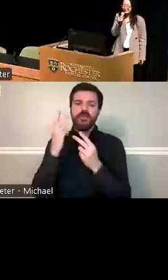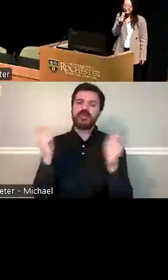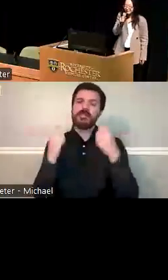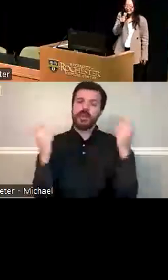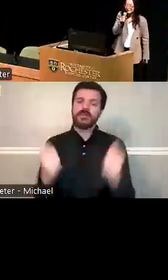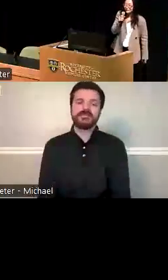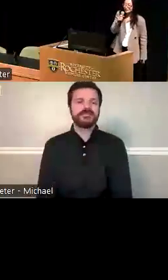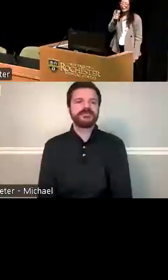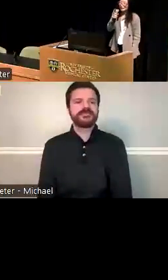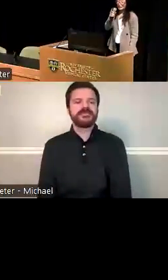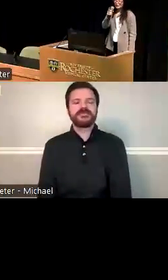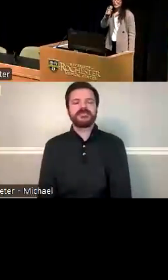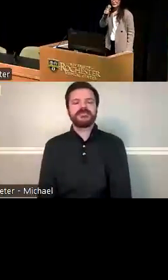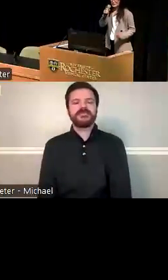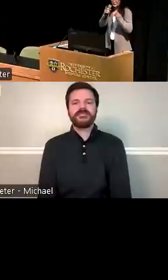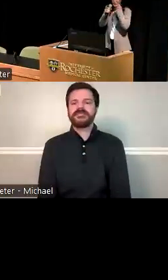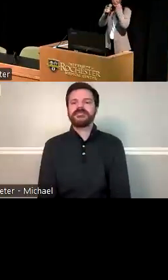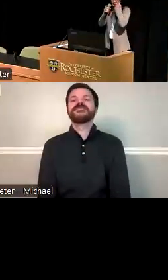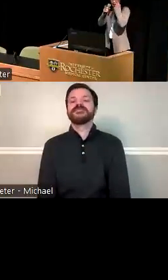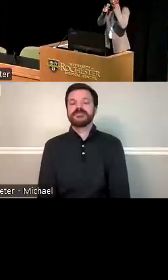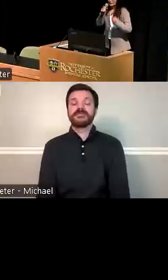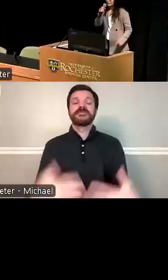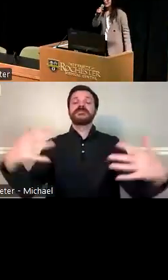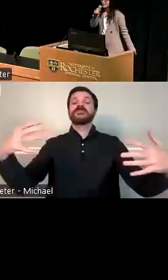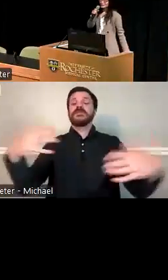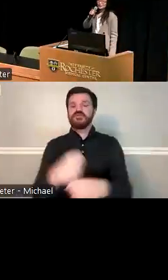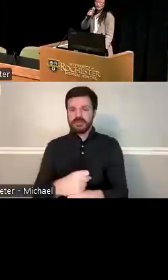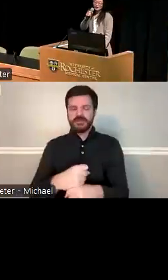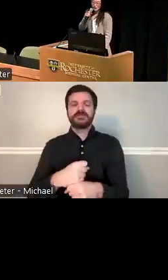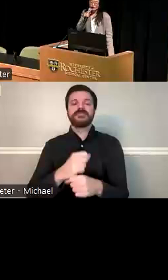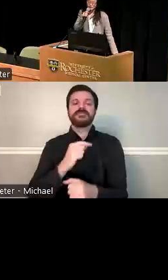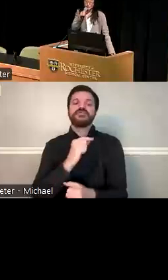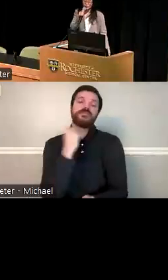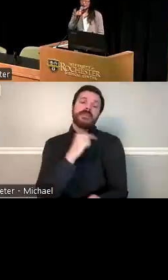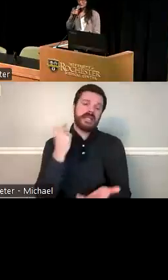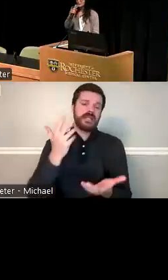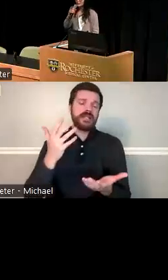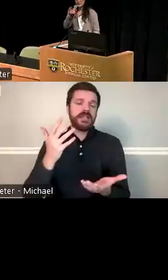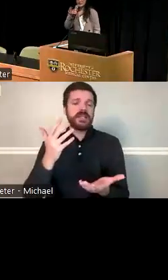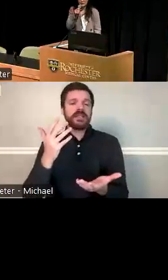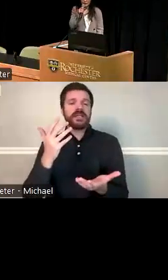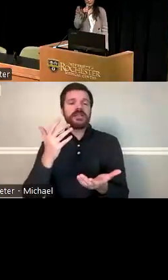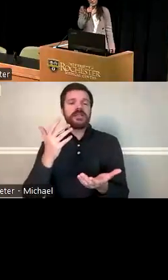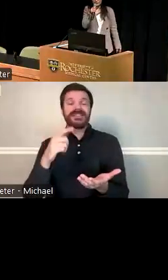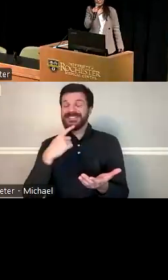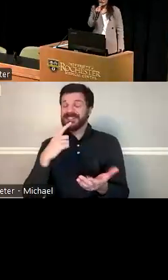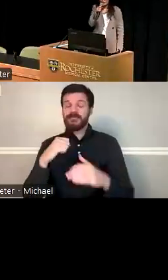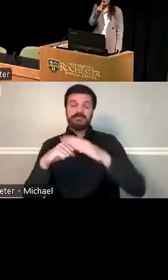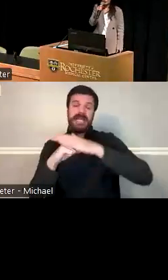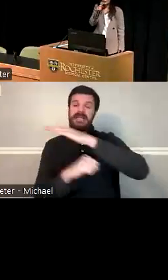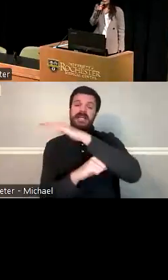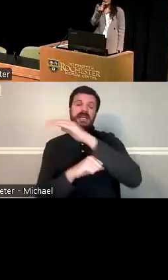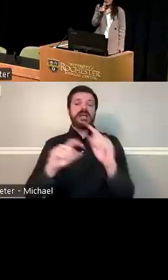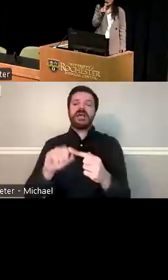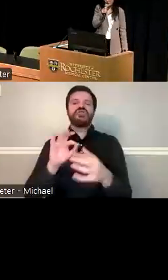ceremony. So in summary, chaplains saw relationship building as